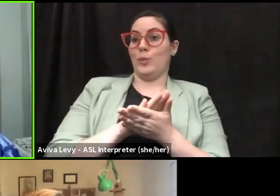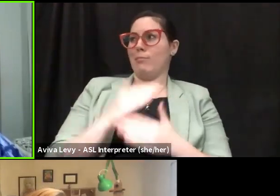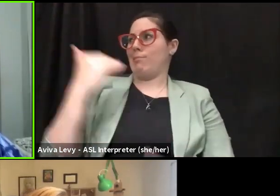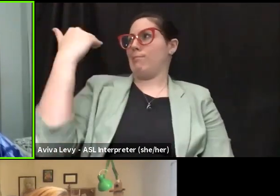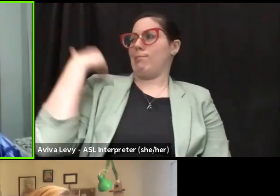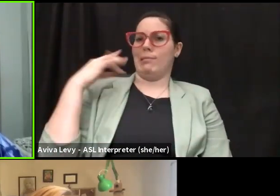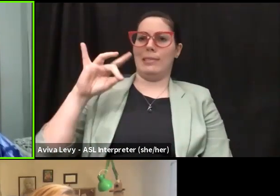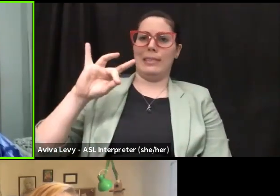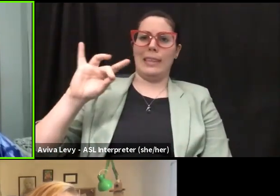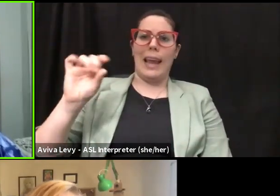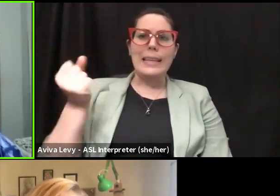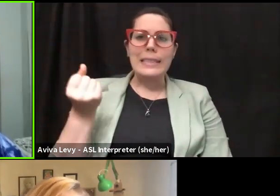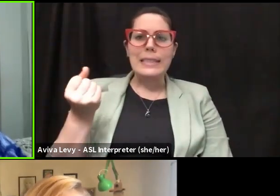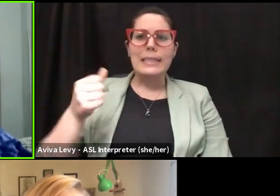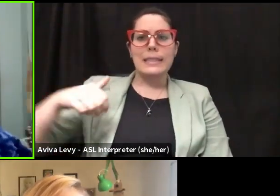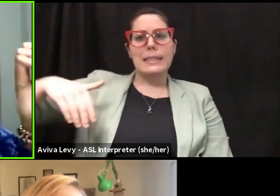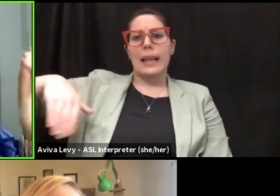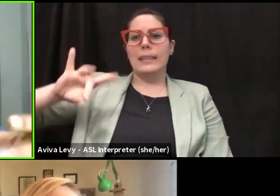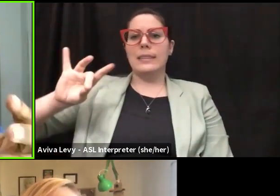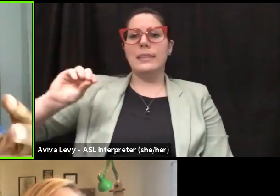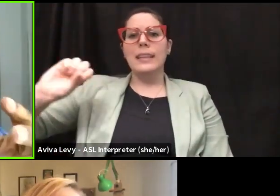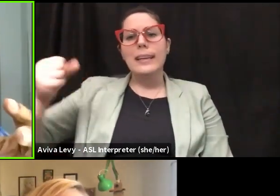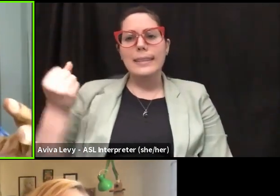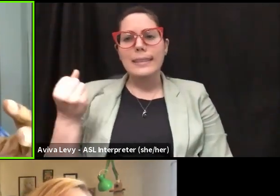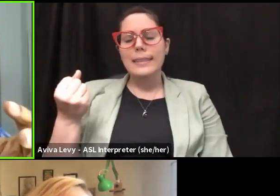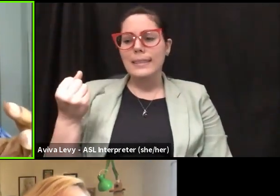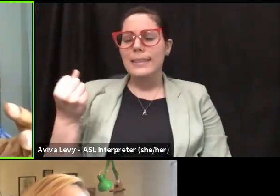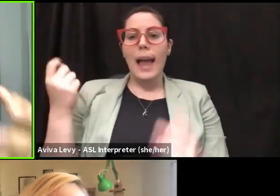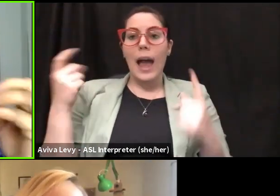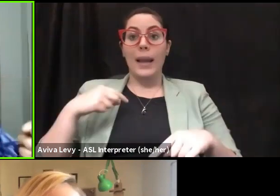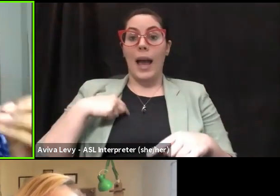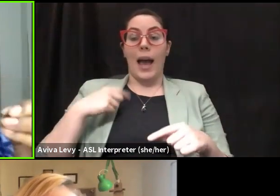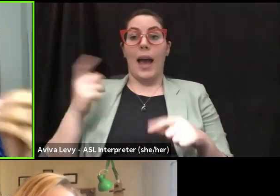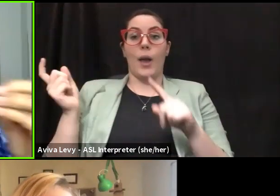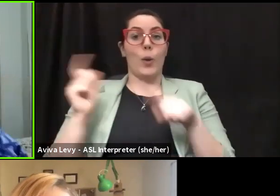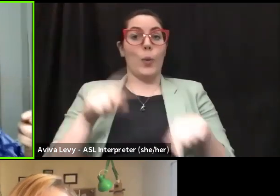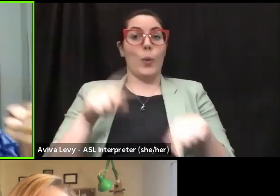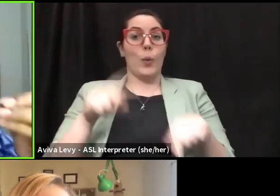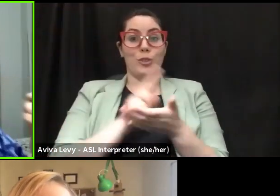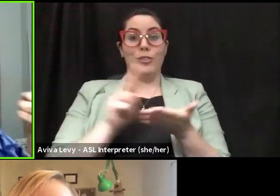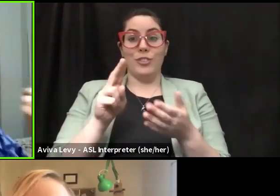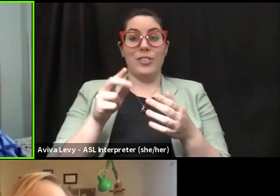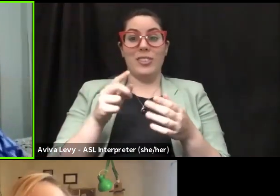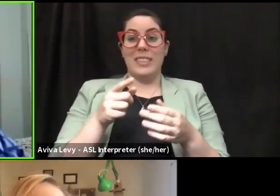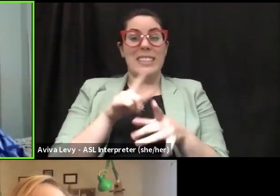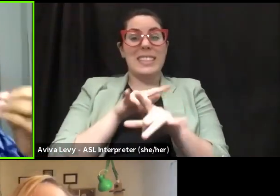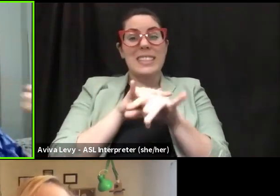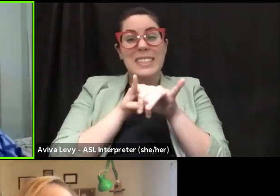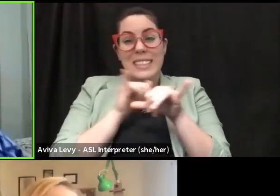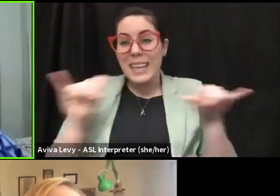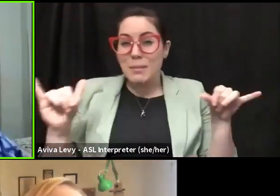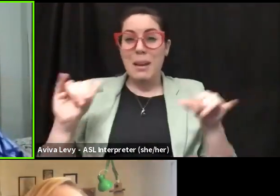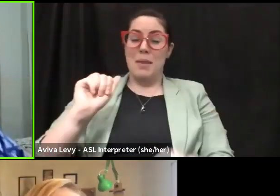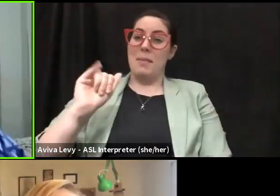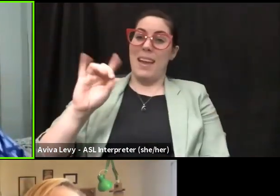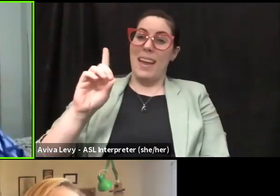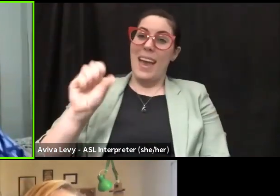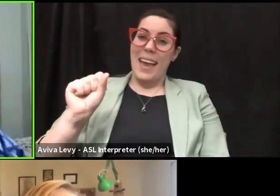late 80s. Actually, I landed in university right at the height of the